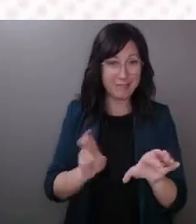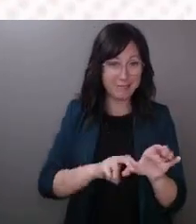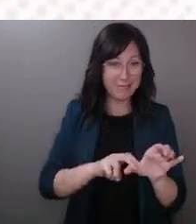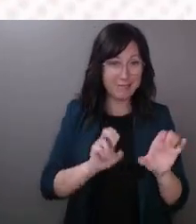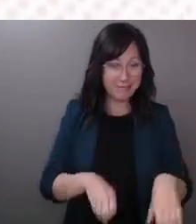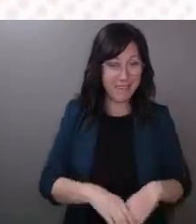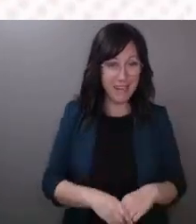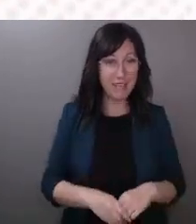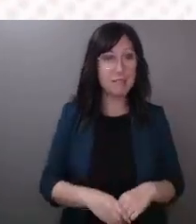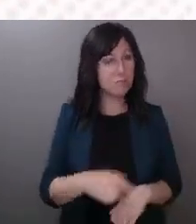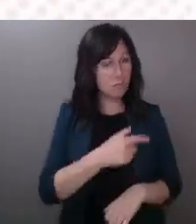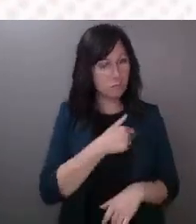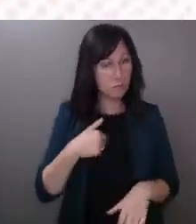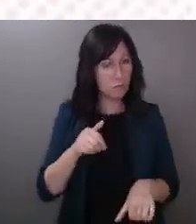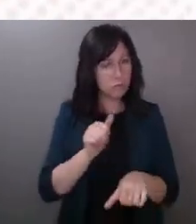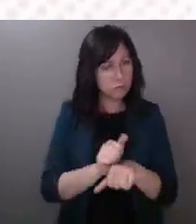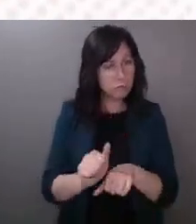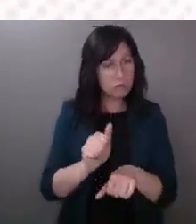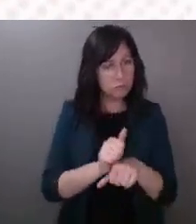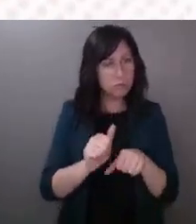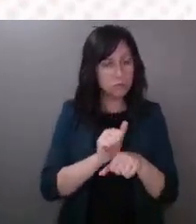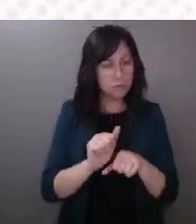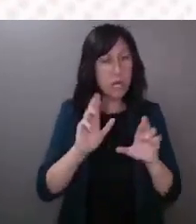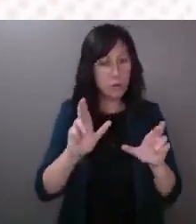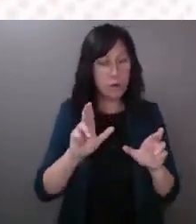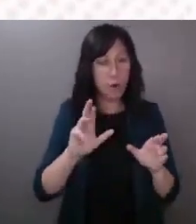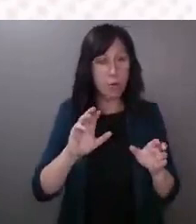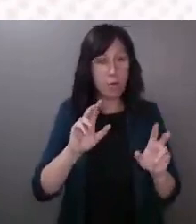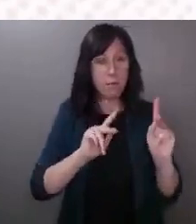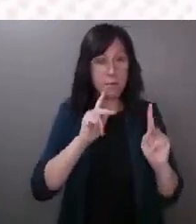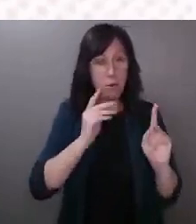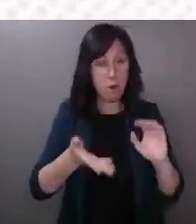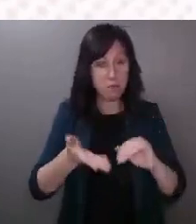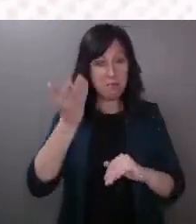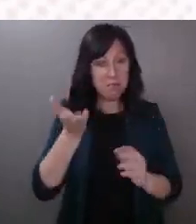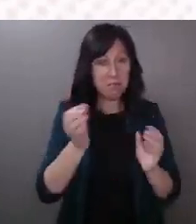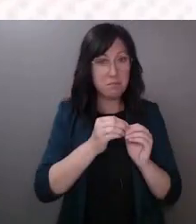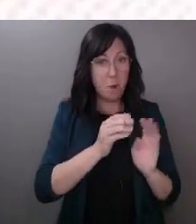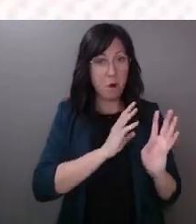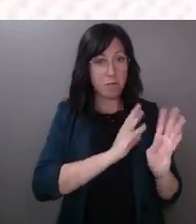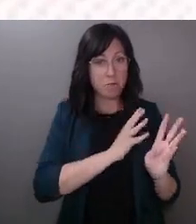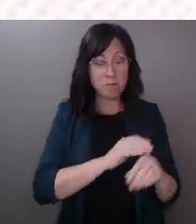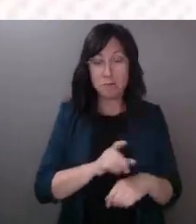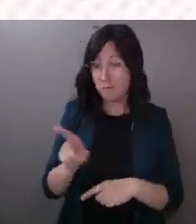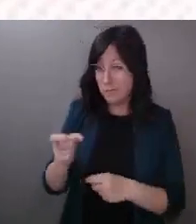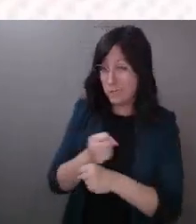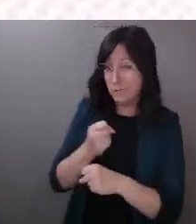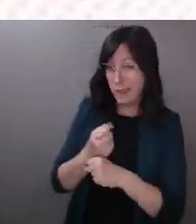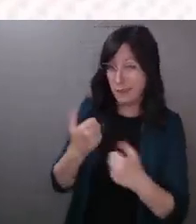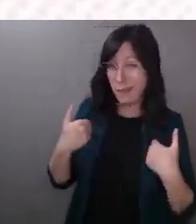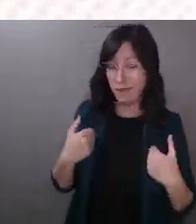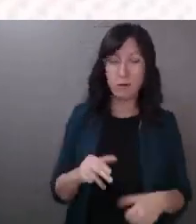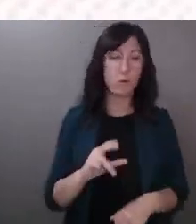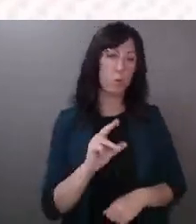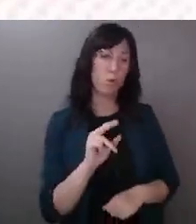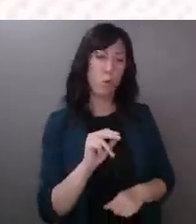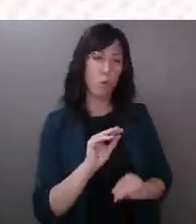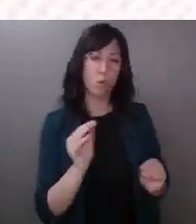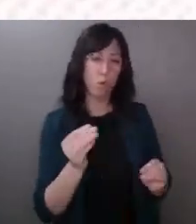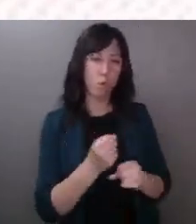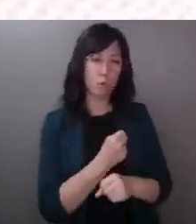and we really hope that ridership will go up. Do you have data on the number of passengers? No, we don't have